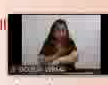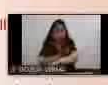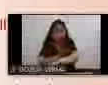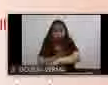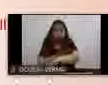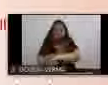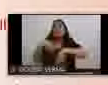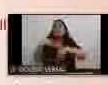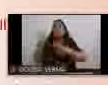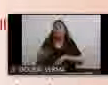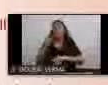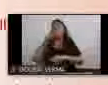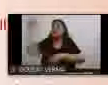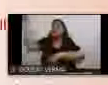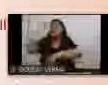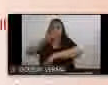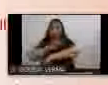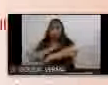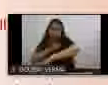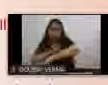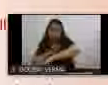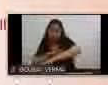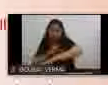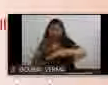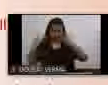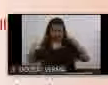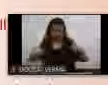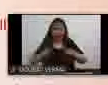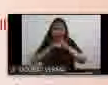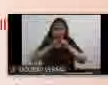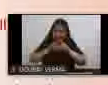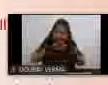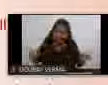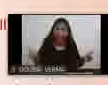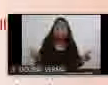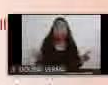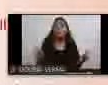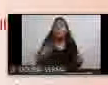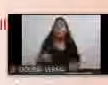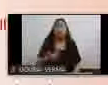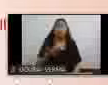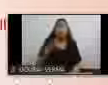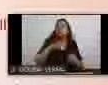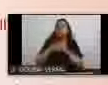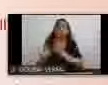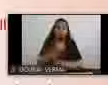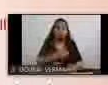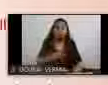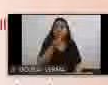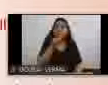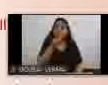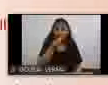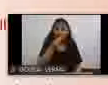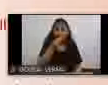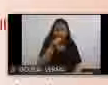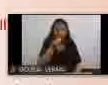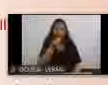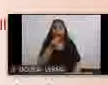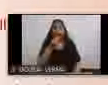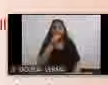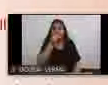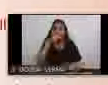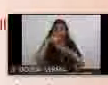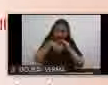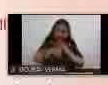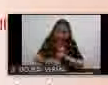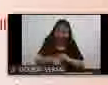soap, like many skills. In eating, I can count on fingers at least 20 skills